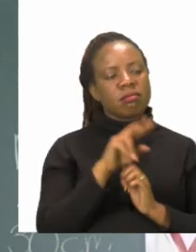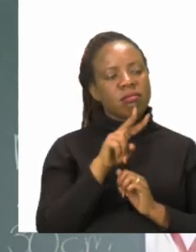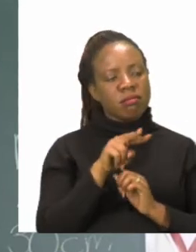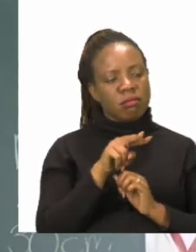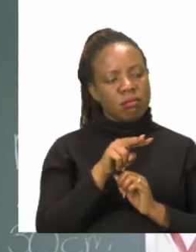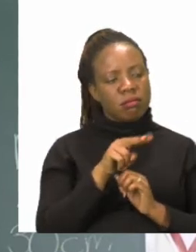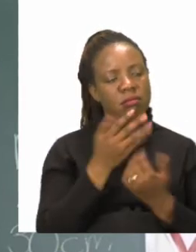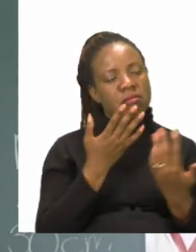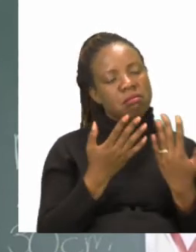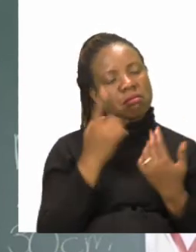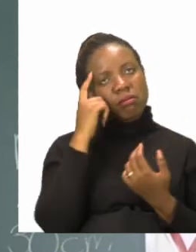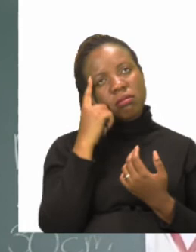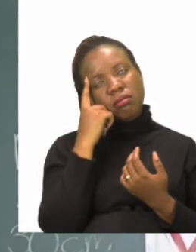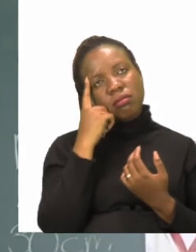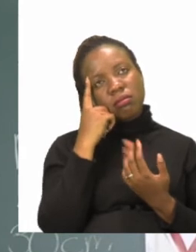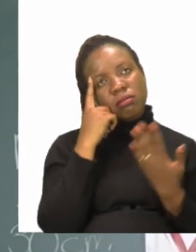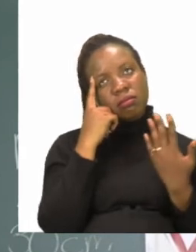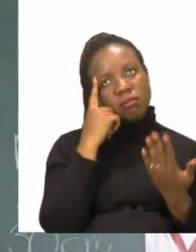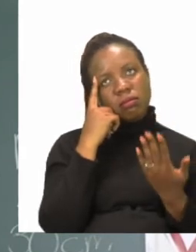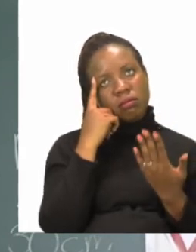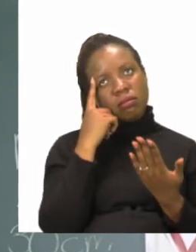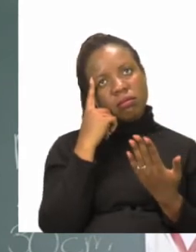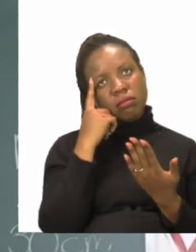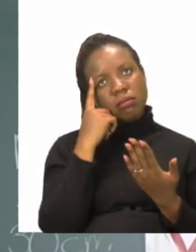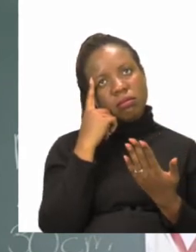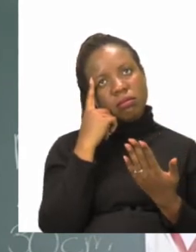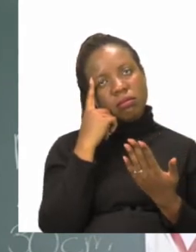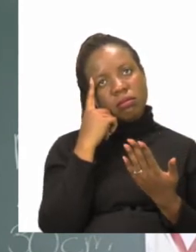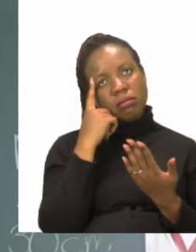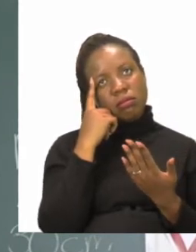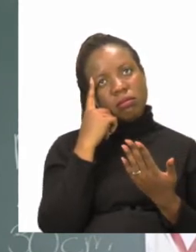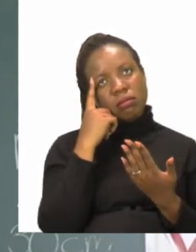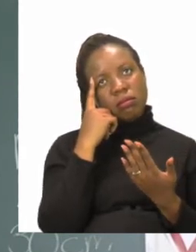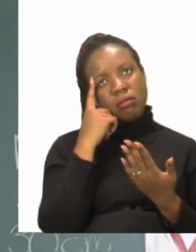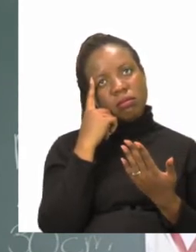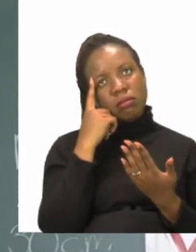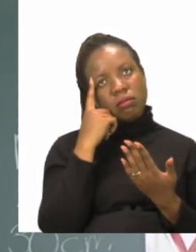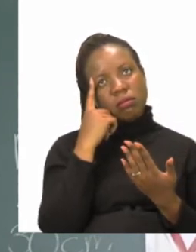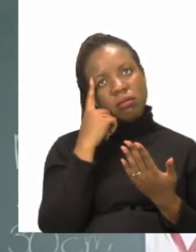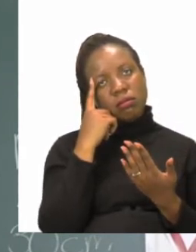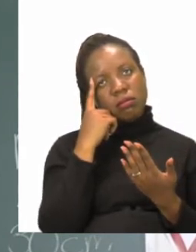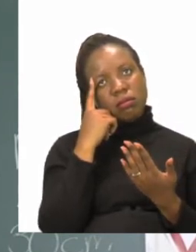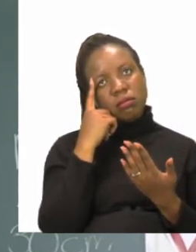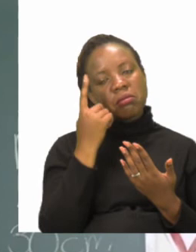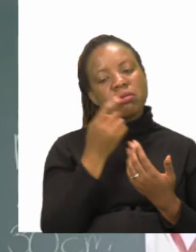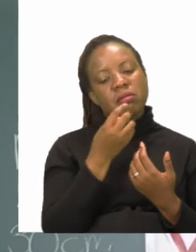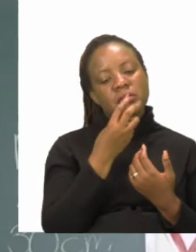my length, I would say it might be about, I say